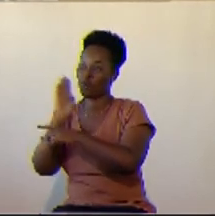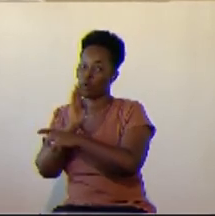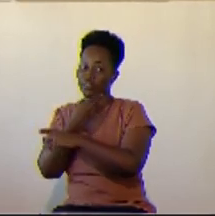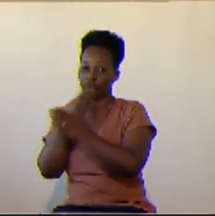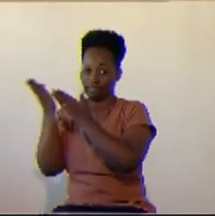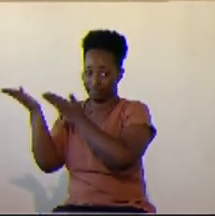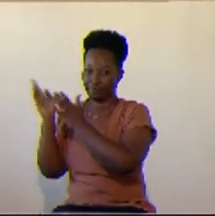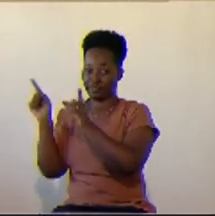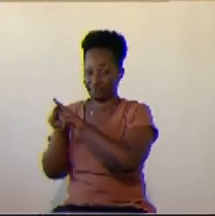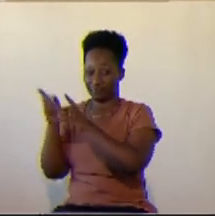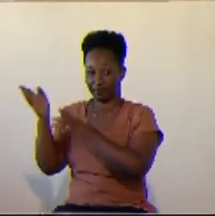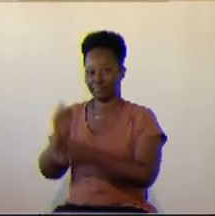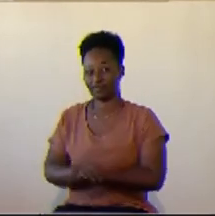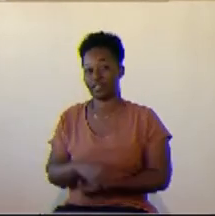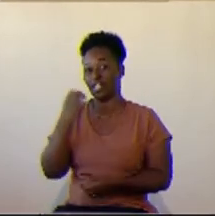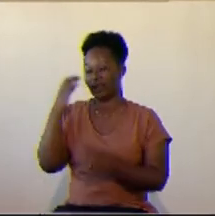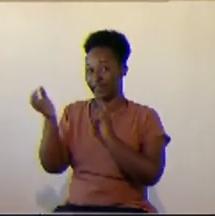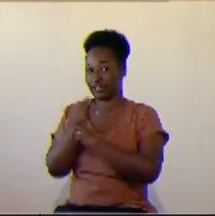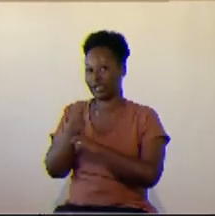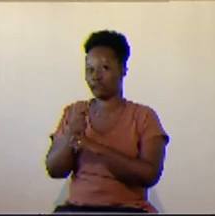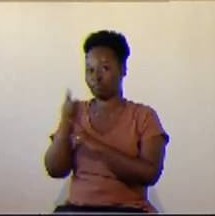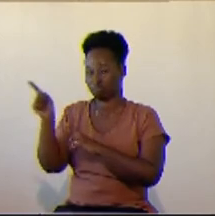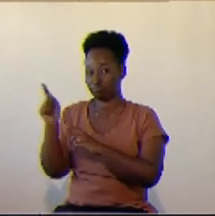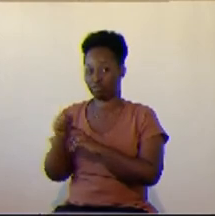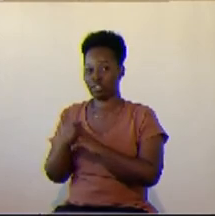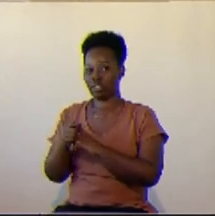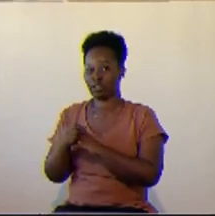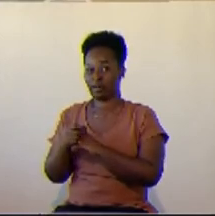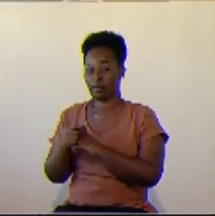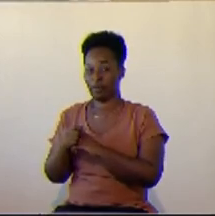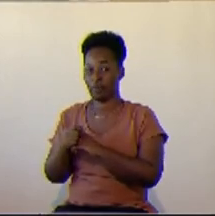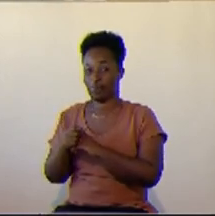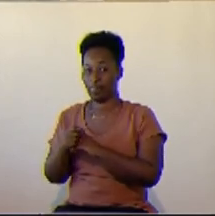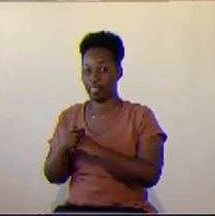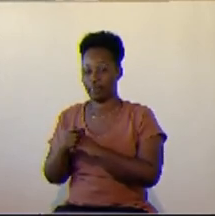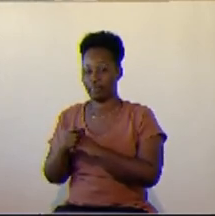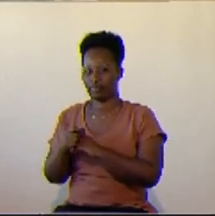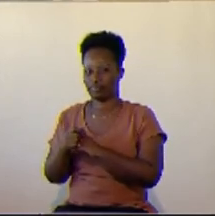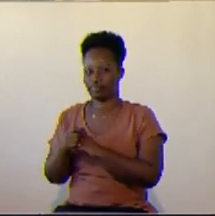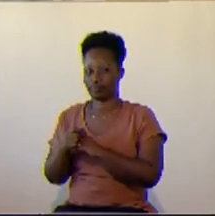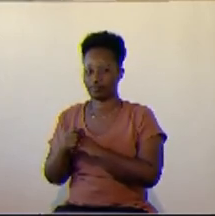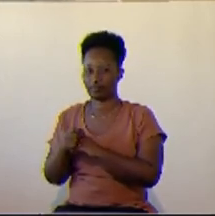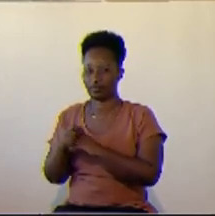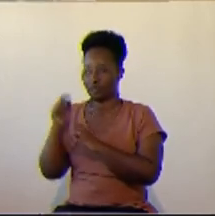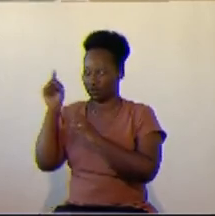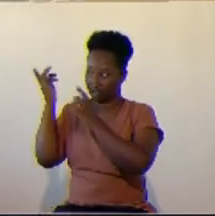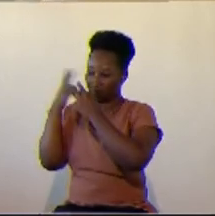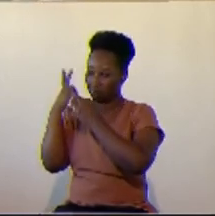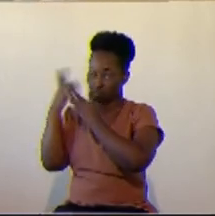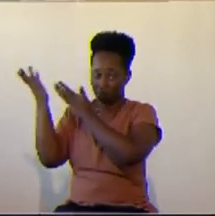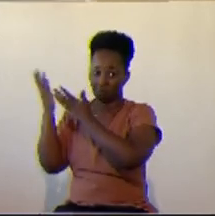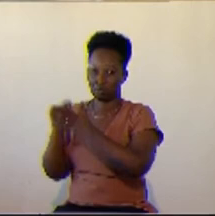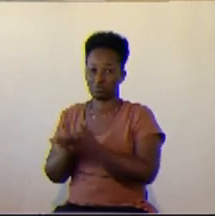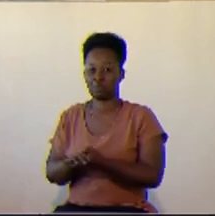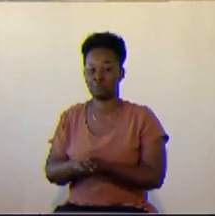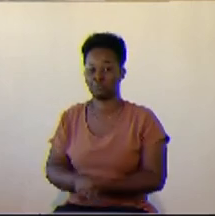A. If I take this the other side, it means I divide this by density of A. I also divide this by density of A. This is what I have